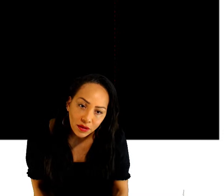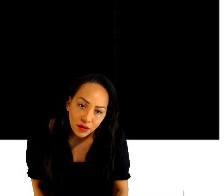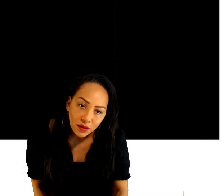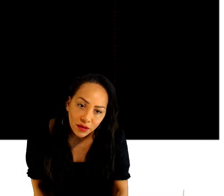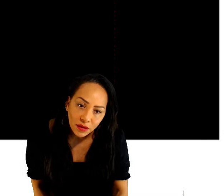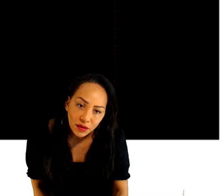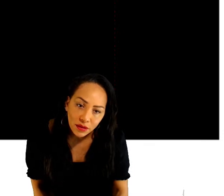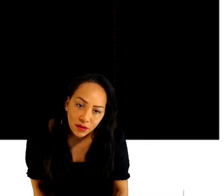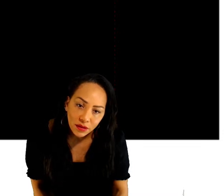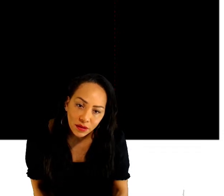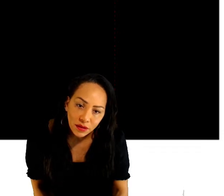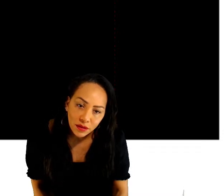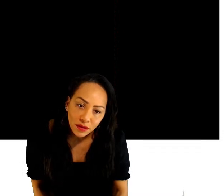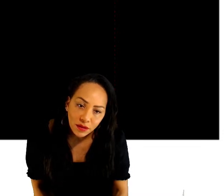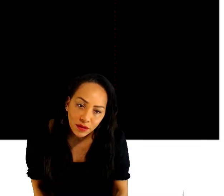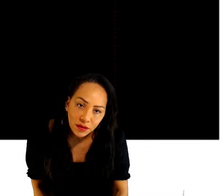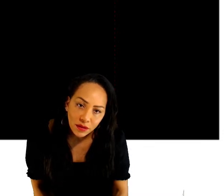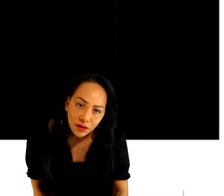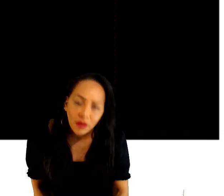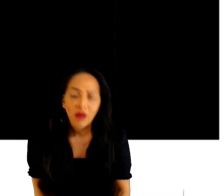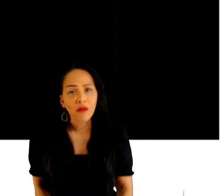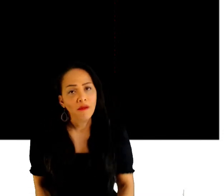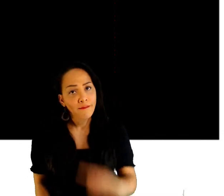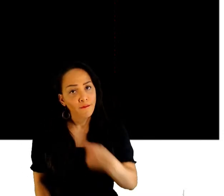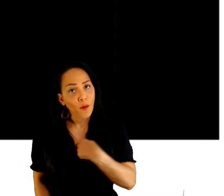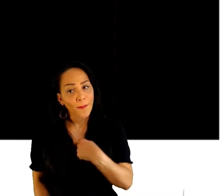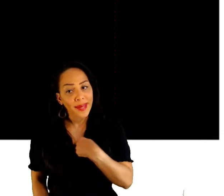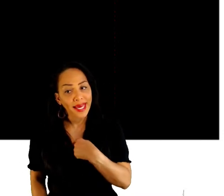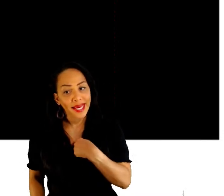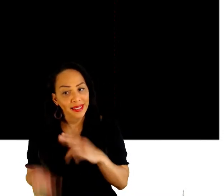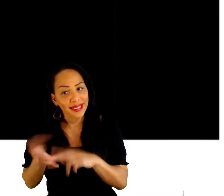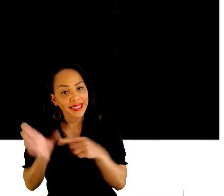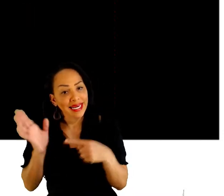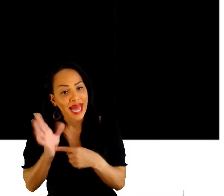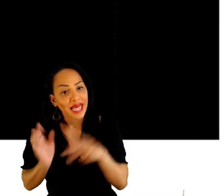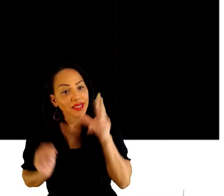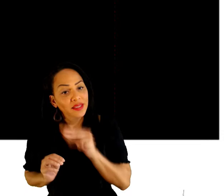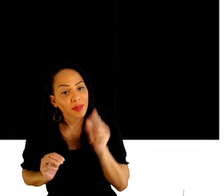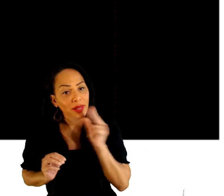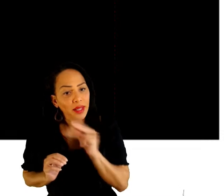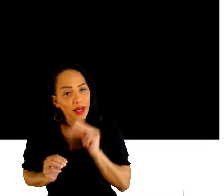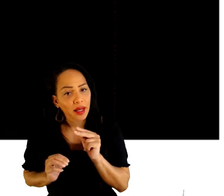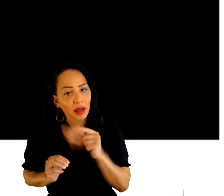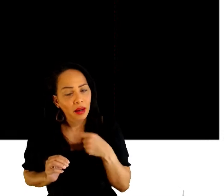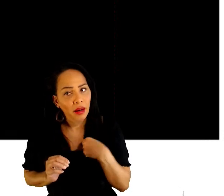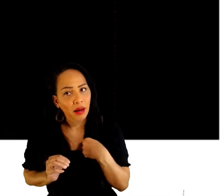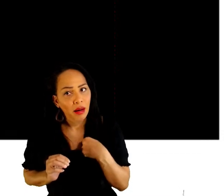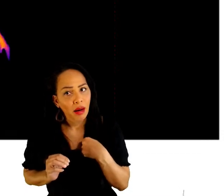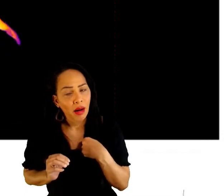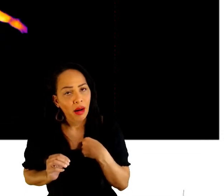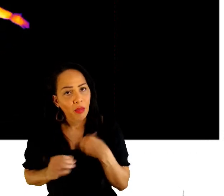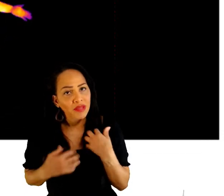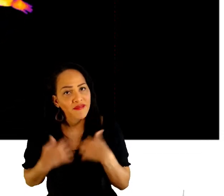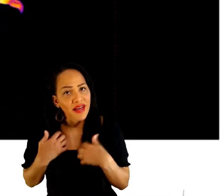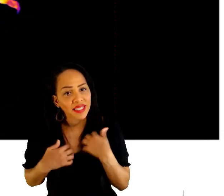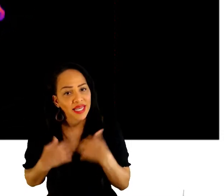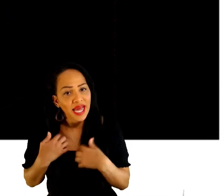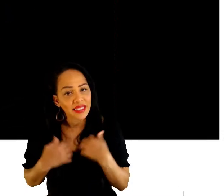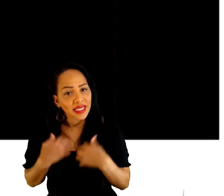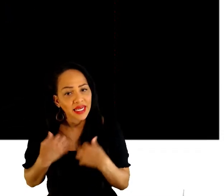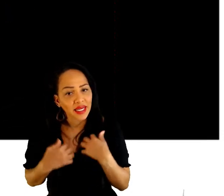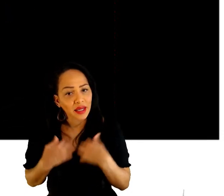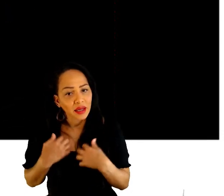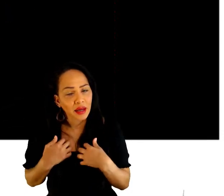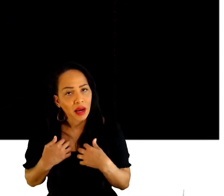So what for me was very fascinating seeing this, the first parts of my body become more